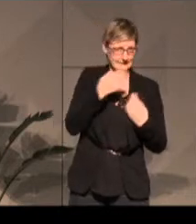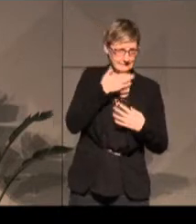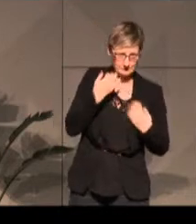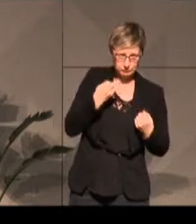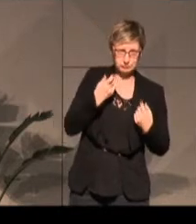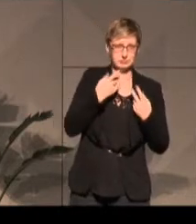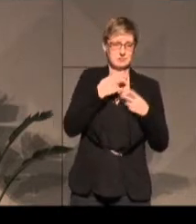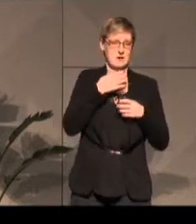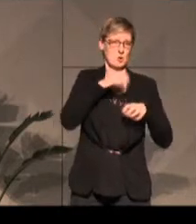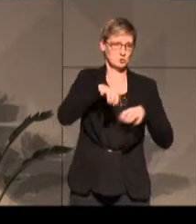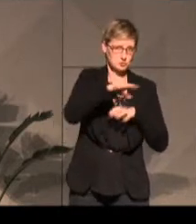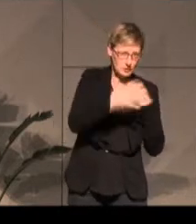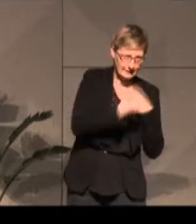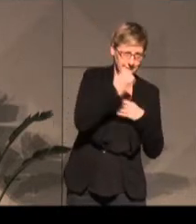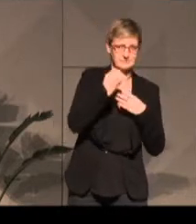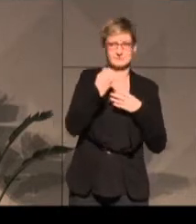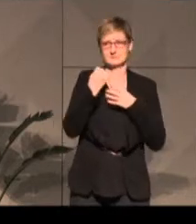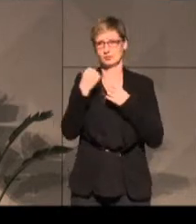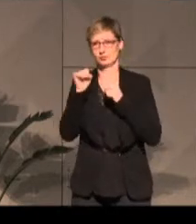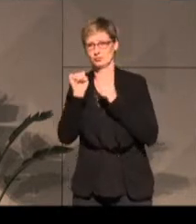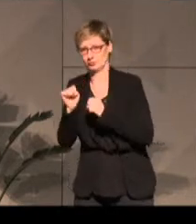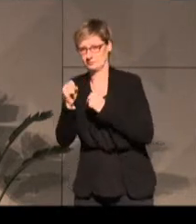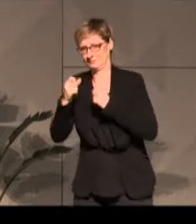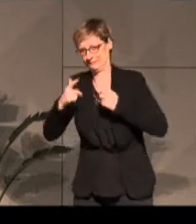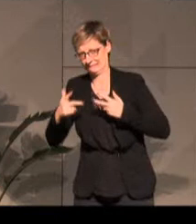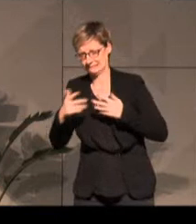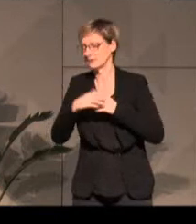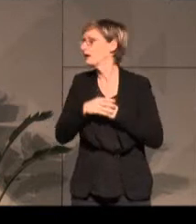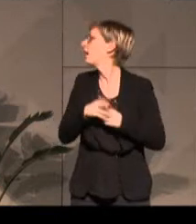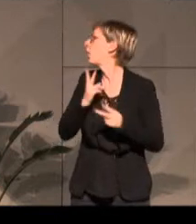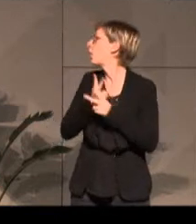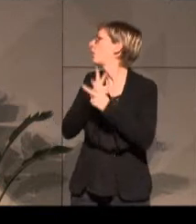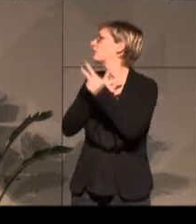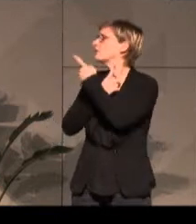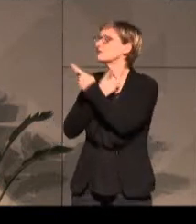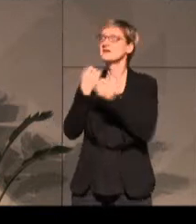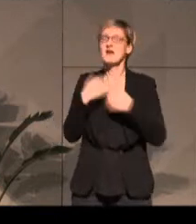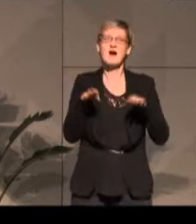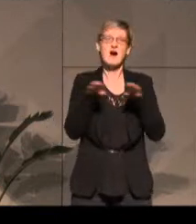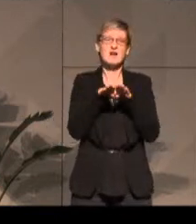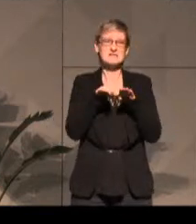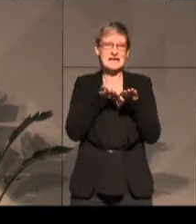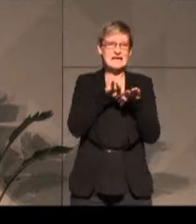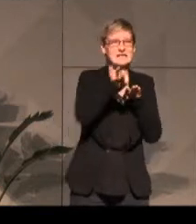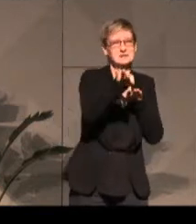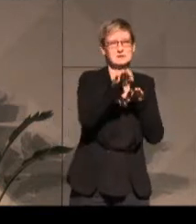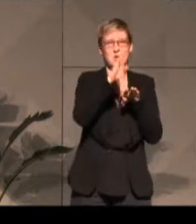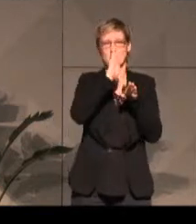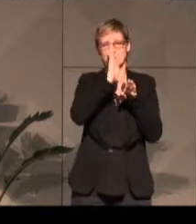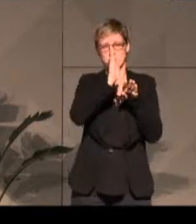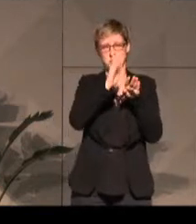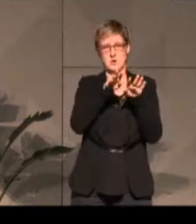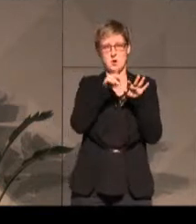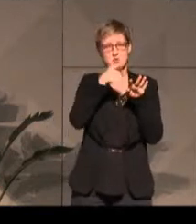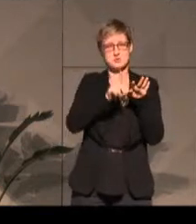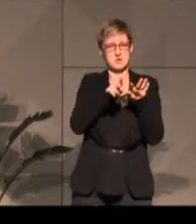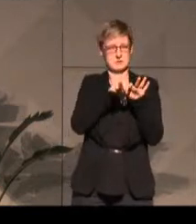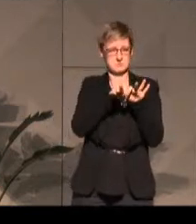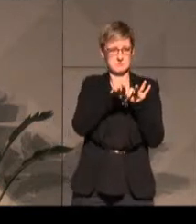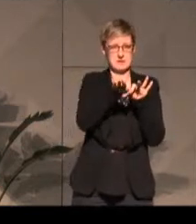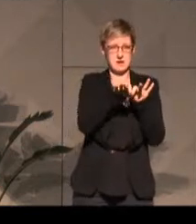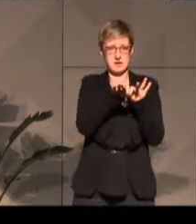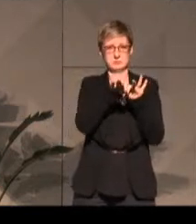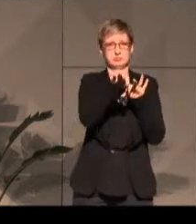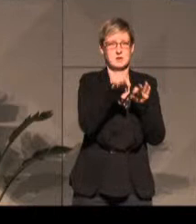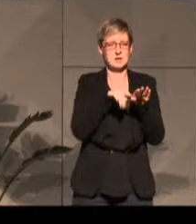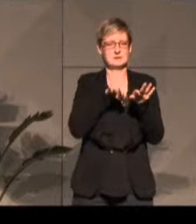challenges for work there. Then on the dynamic ice surface, you see cracks in the ice all the time. The ice can just crack for a